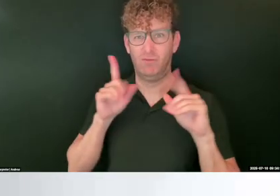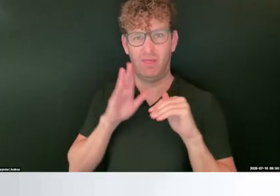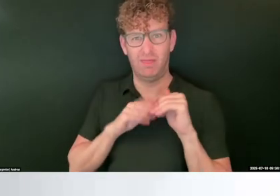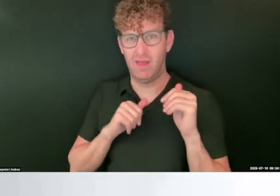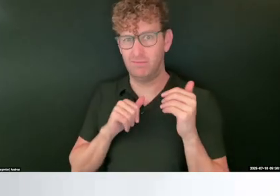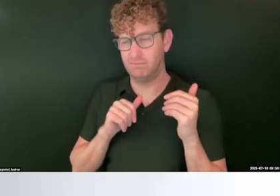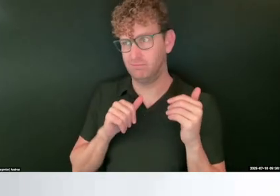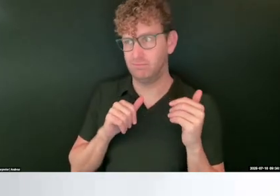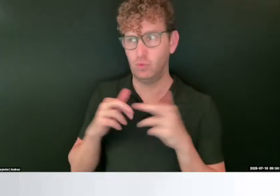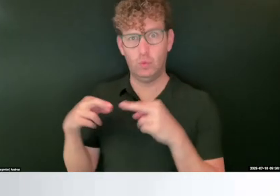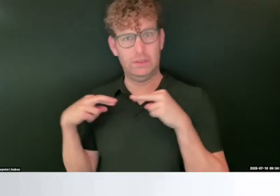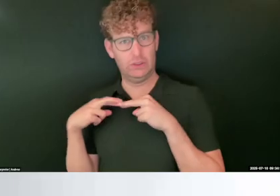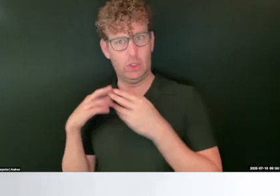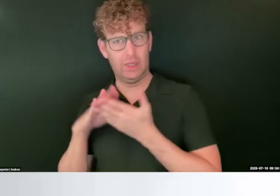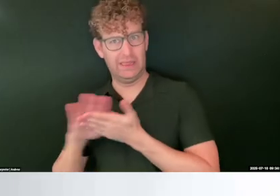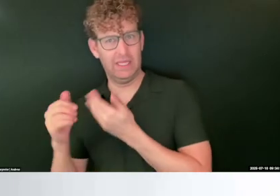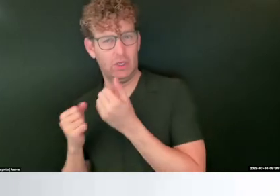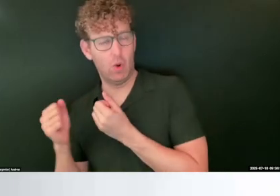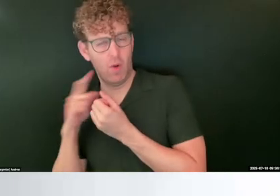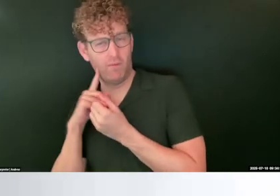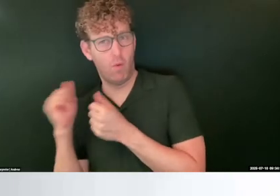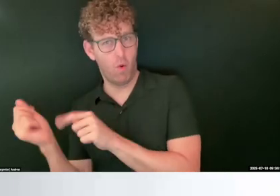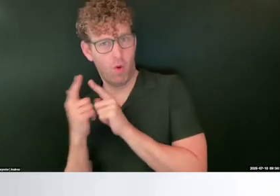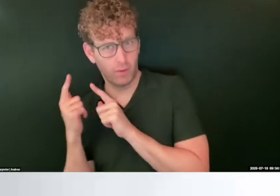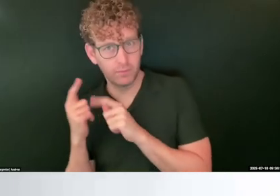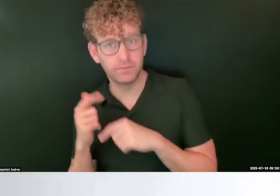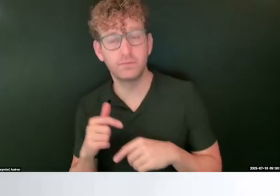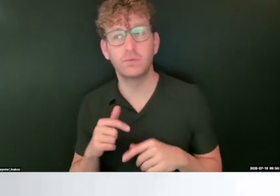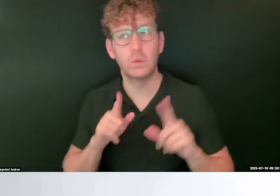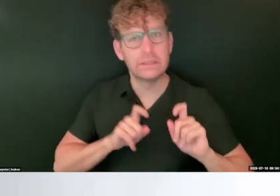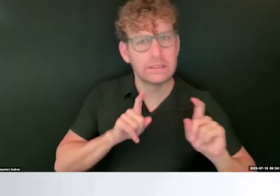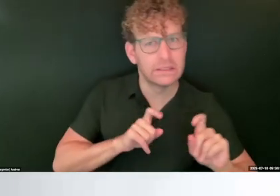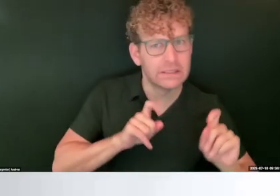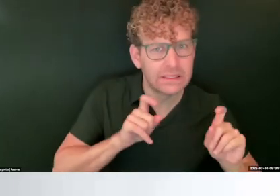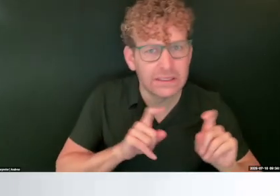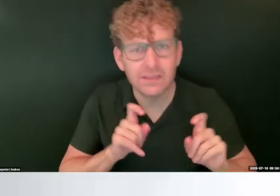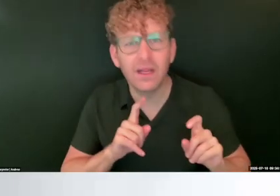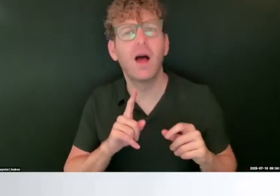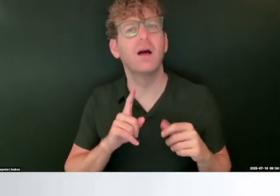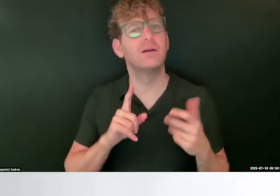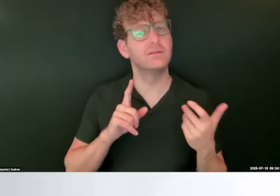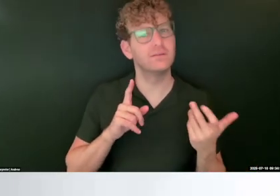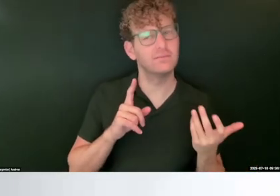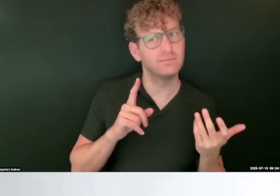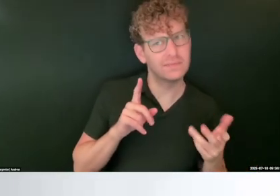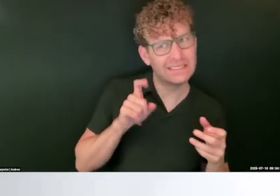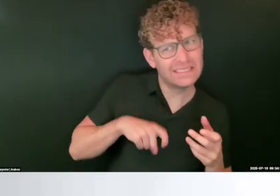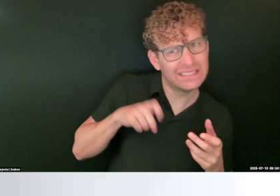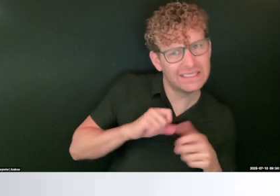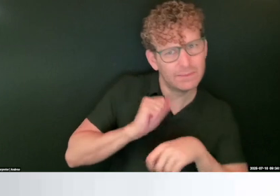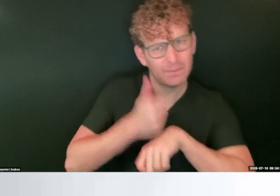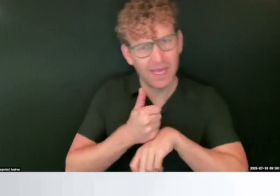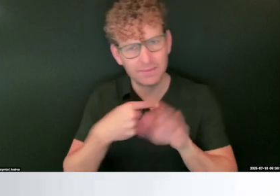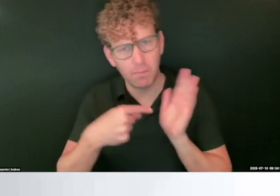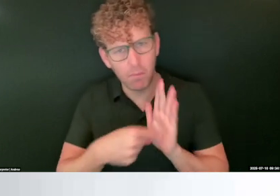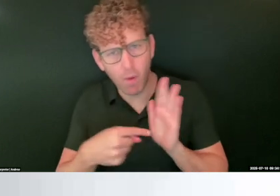All programs, as it is piloting the first of its kind needs-based model. Regional Clean Cars